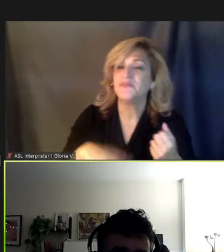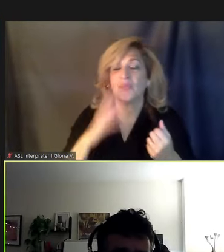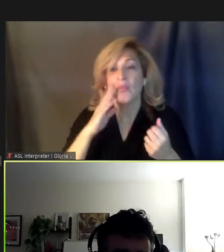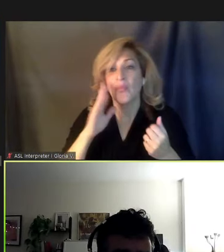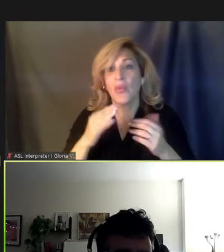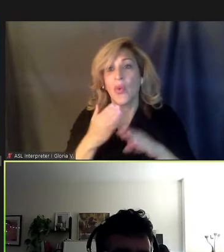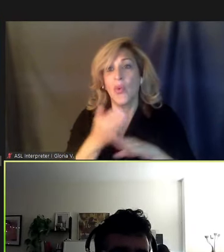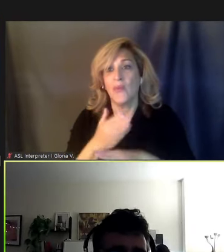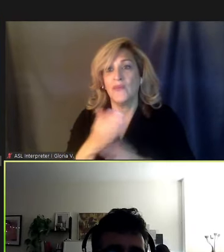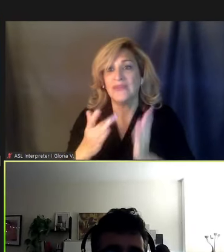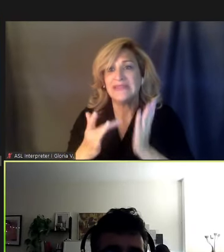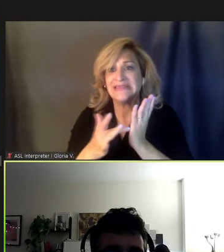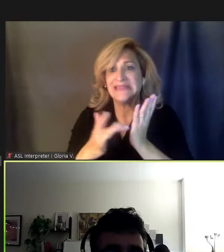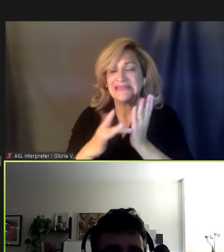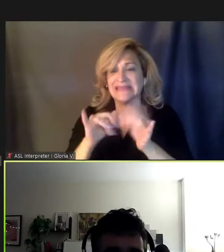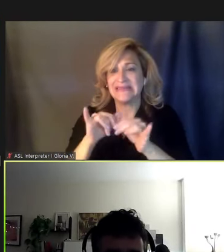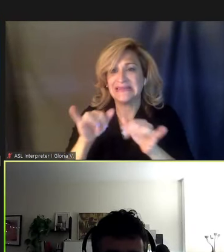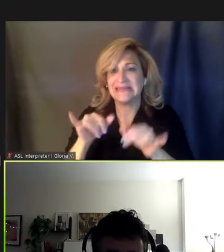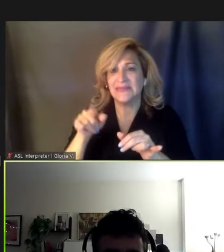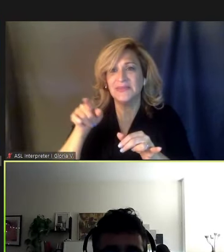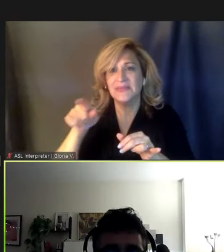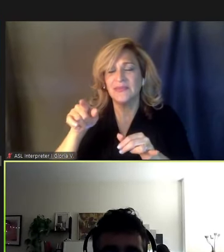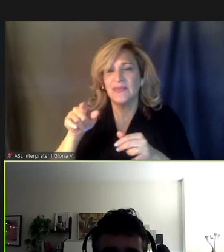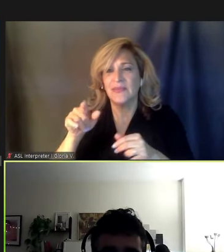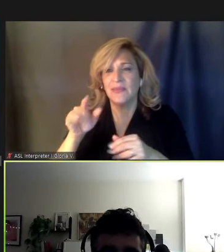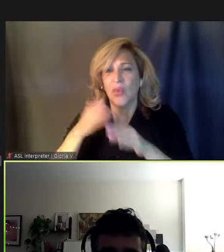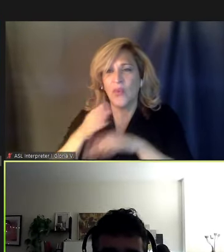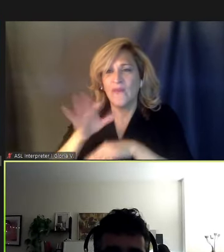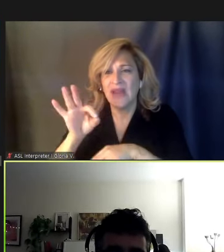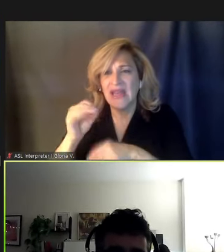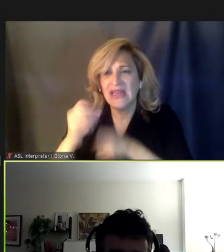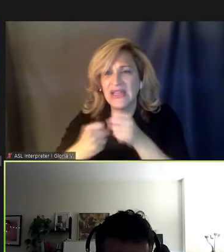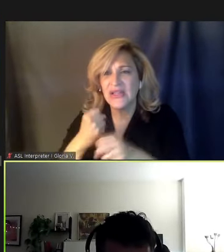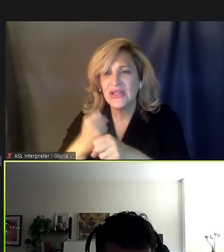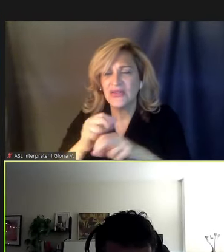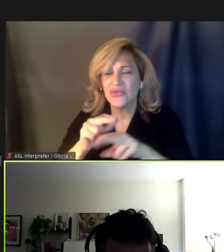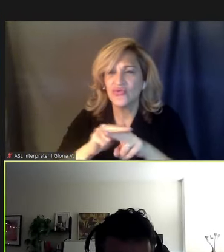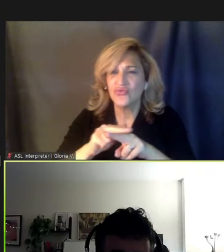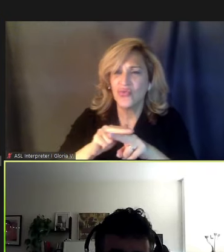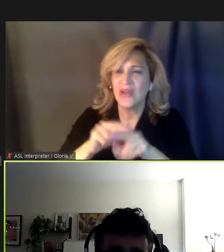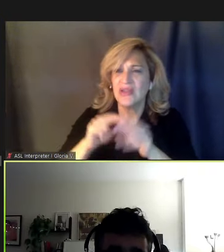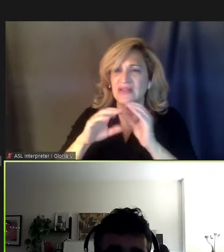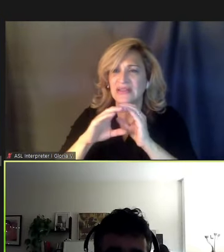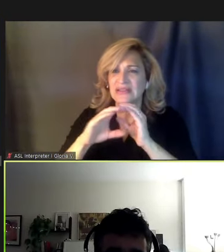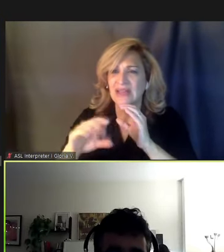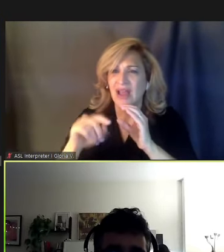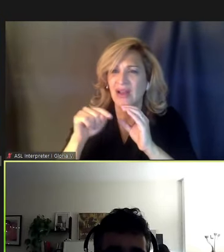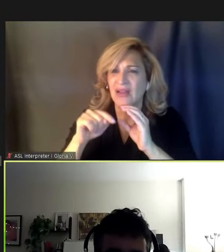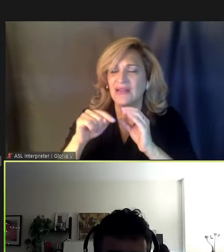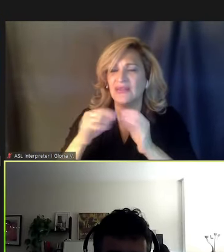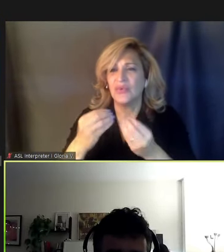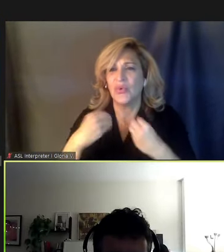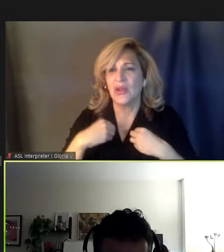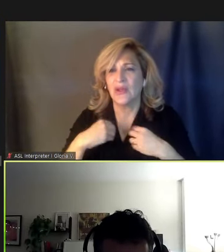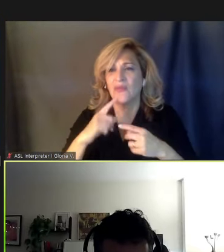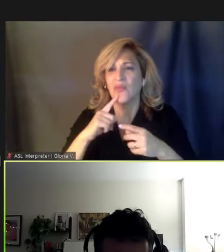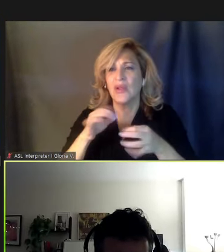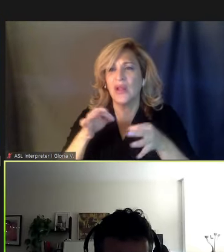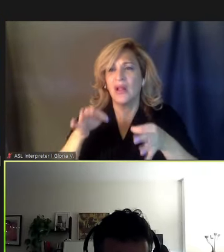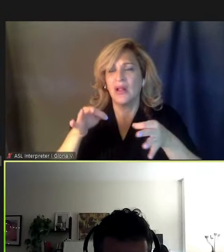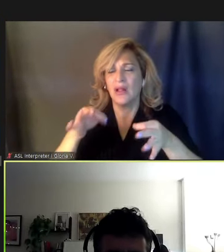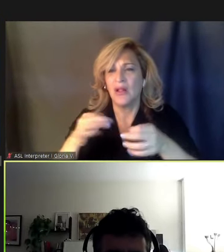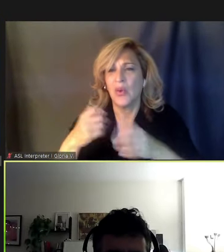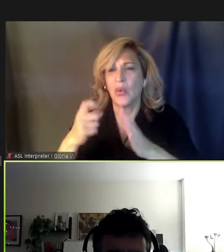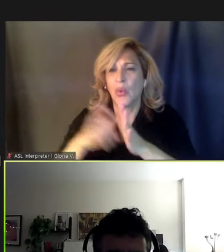90 years old, and the tunnels rehabilitation delays are costing us time and money, all